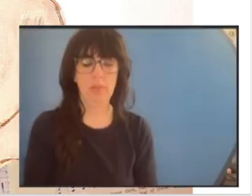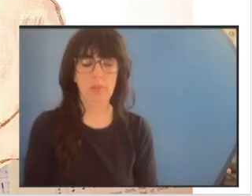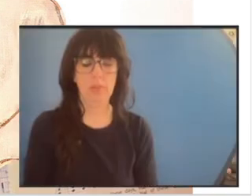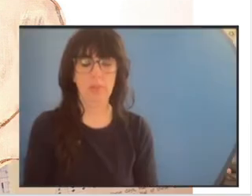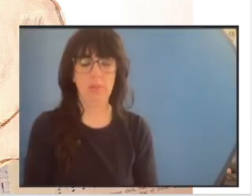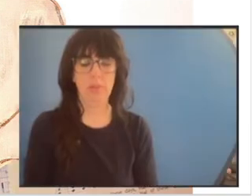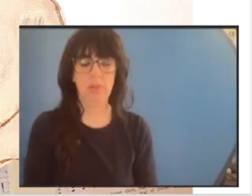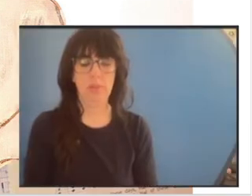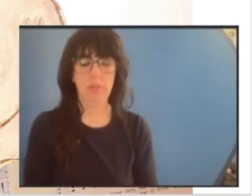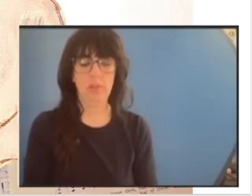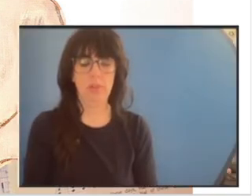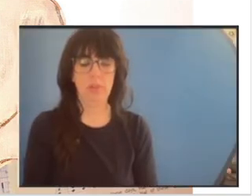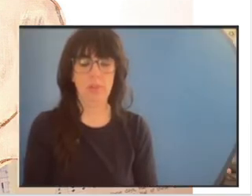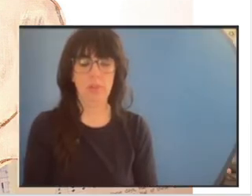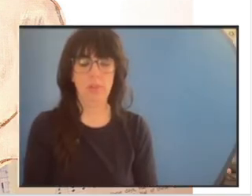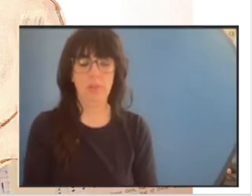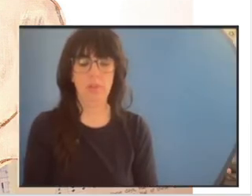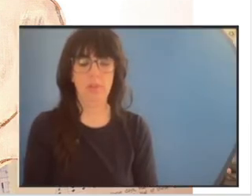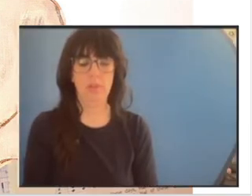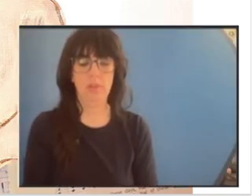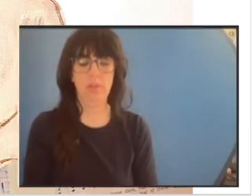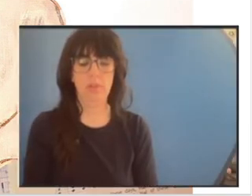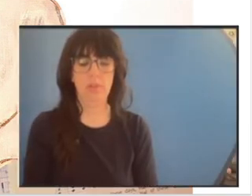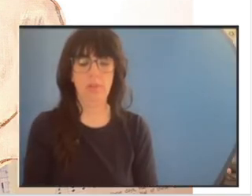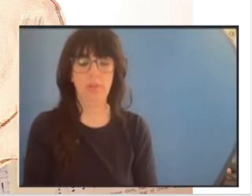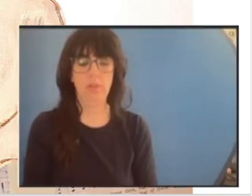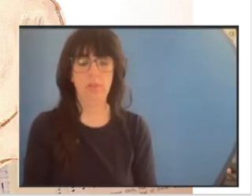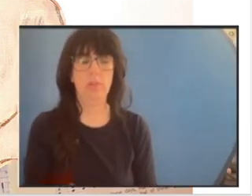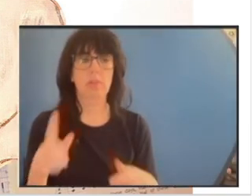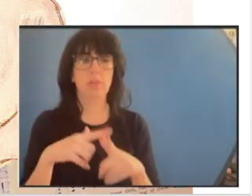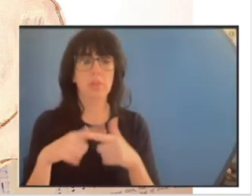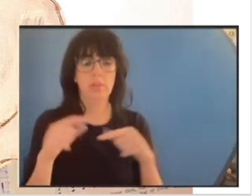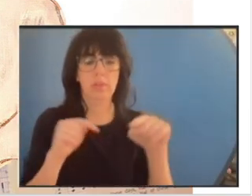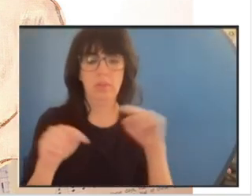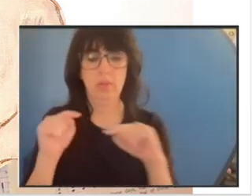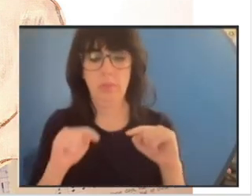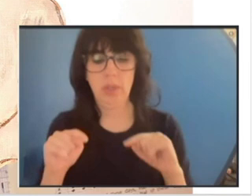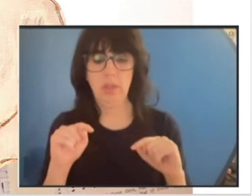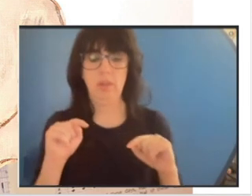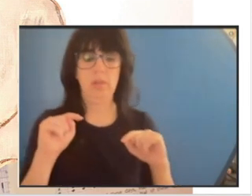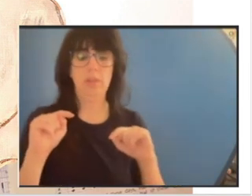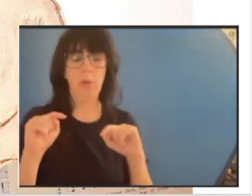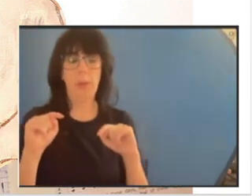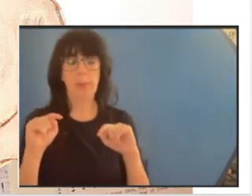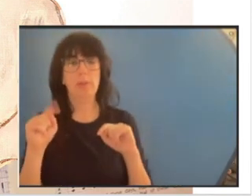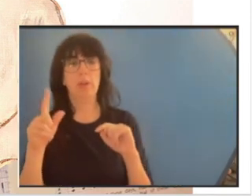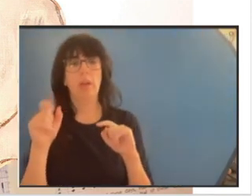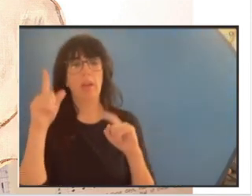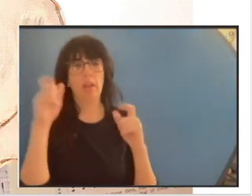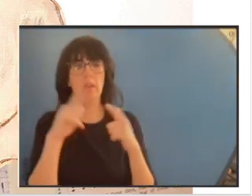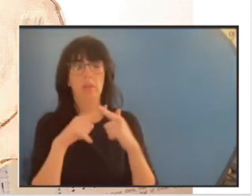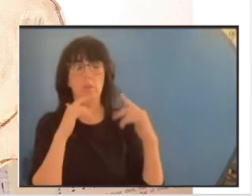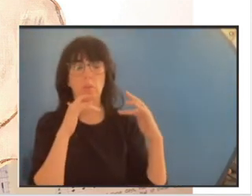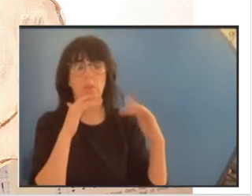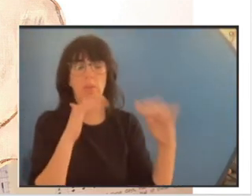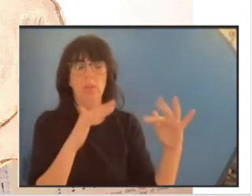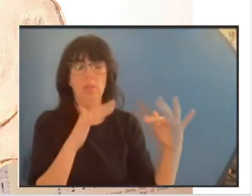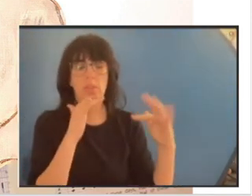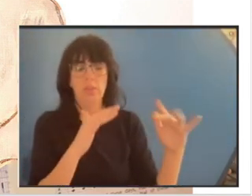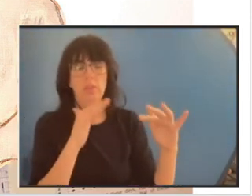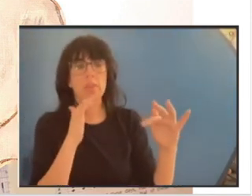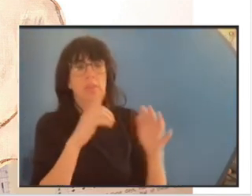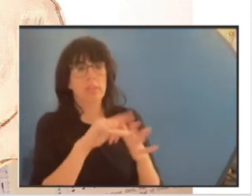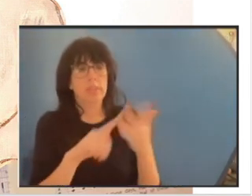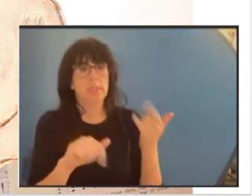to demand service. And I love that. I love that song. So I actually am gonna sing a few bars of that. That's also